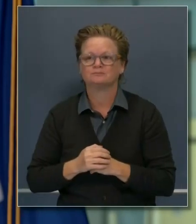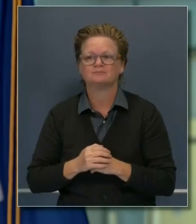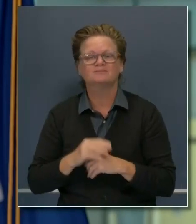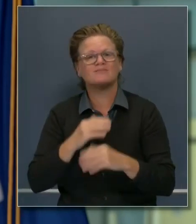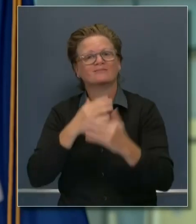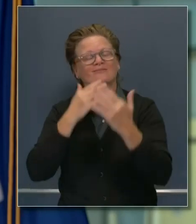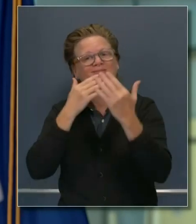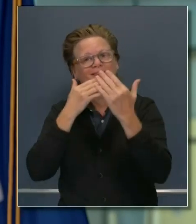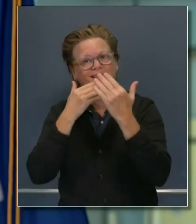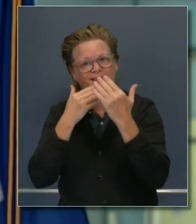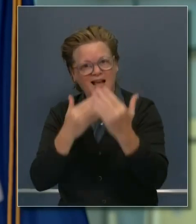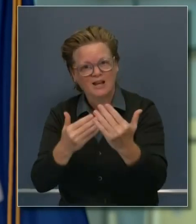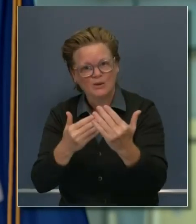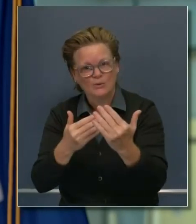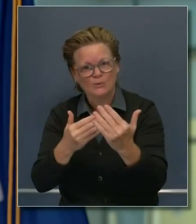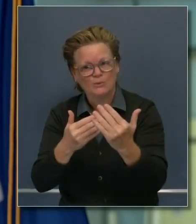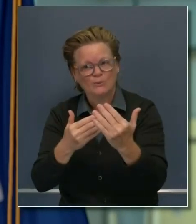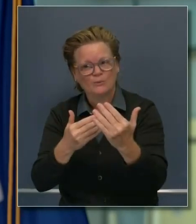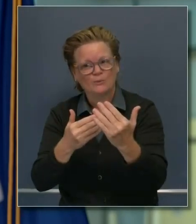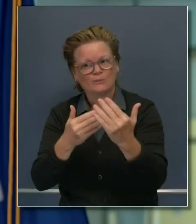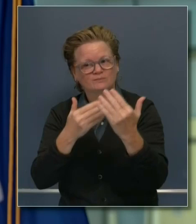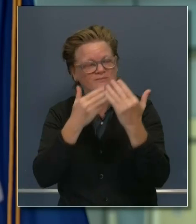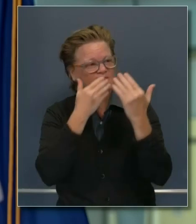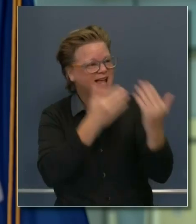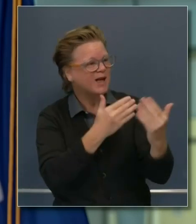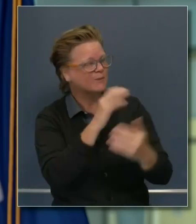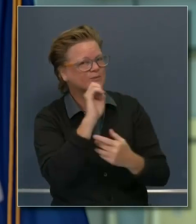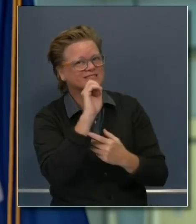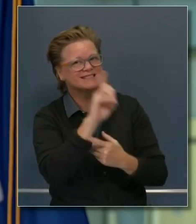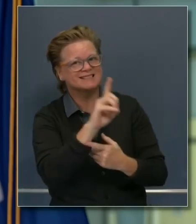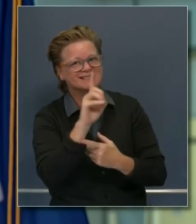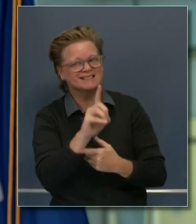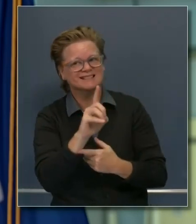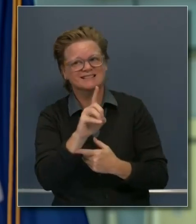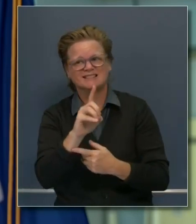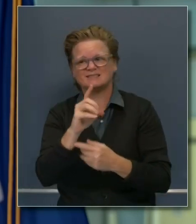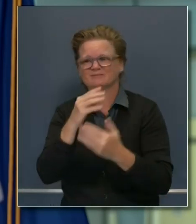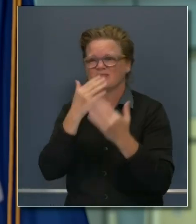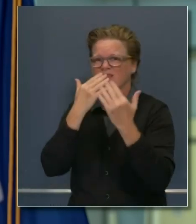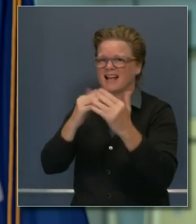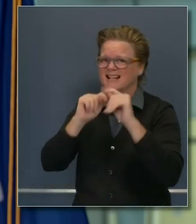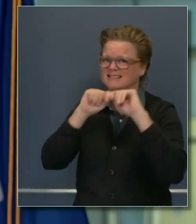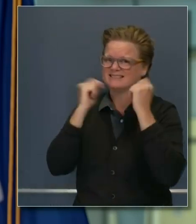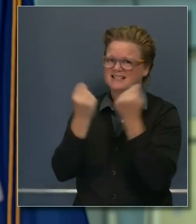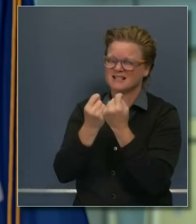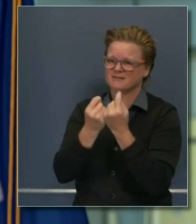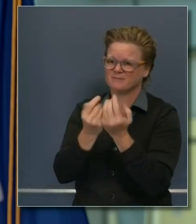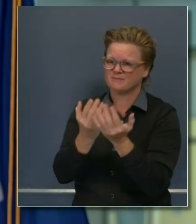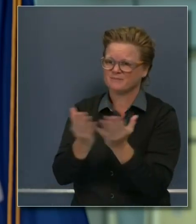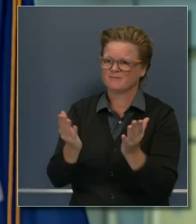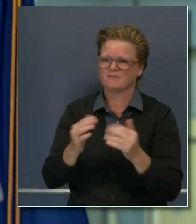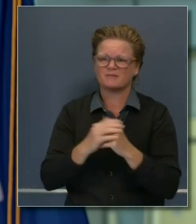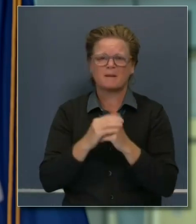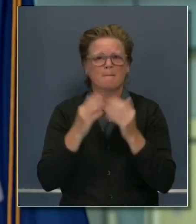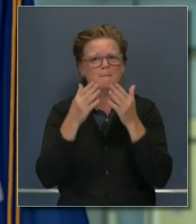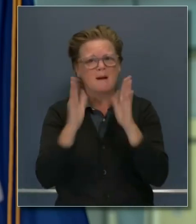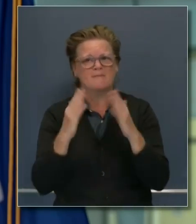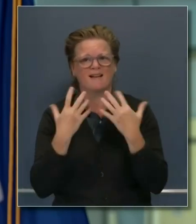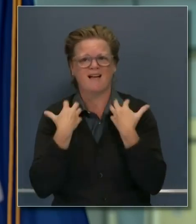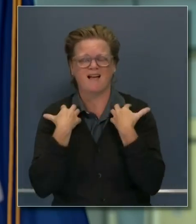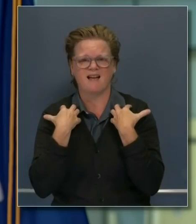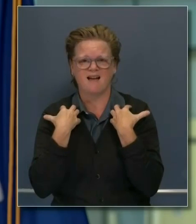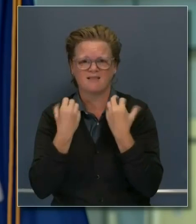weekend. EDD, thank you as well to our entire team, particularly Department of Public Health. It is nice to see a